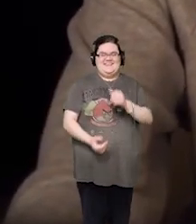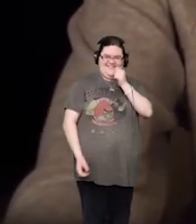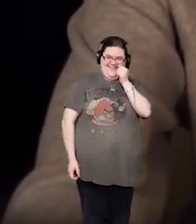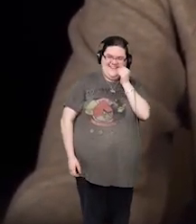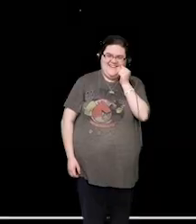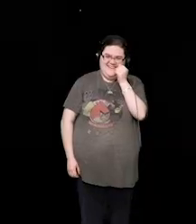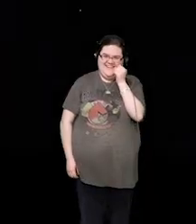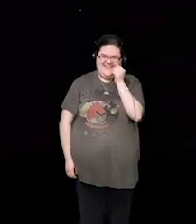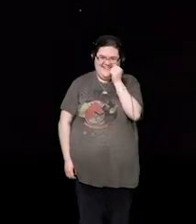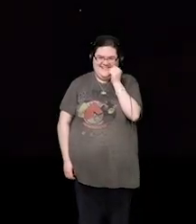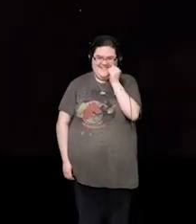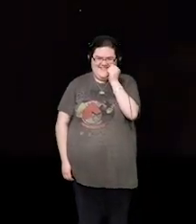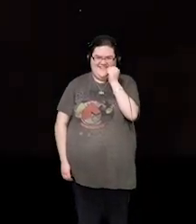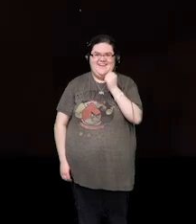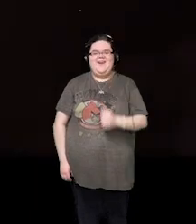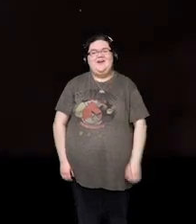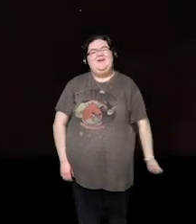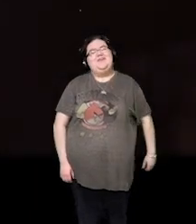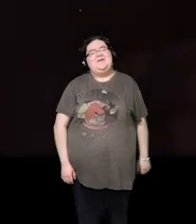lenses themselves.